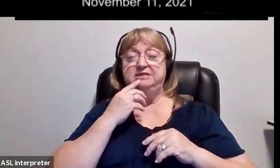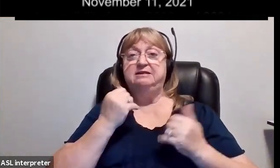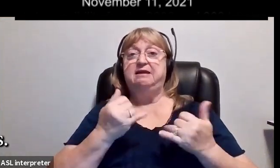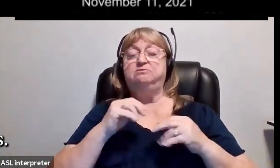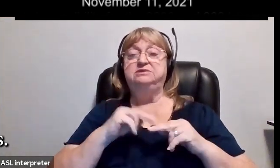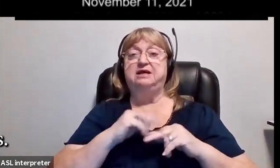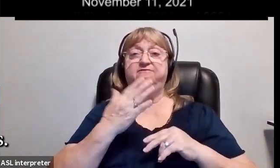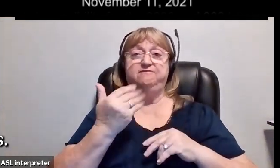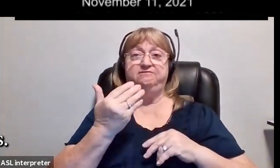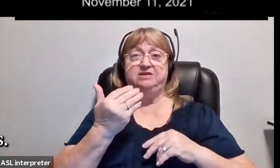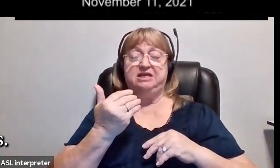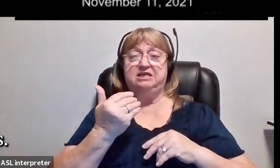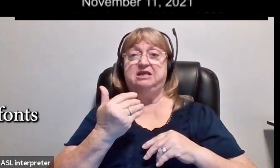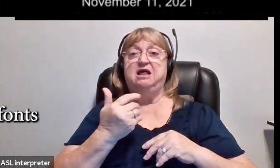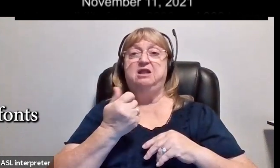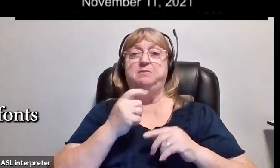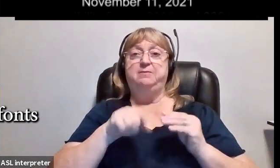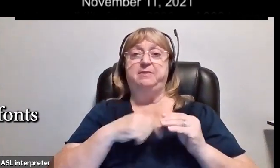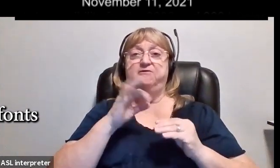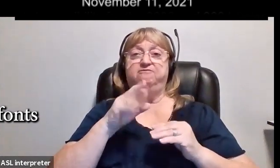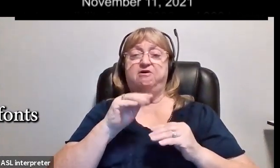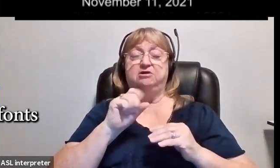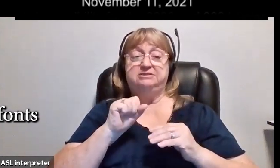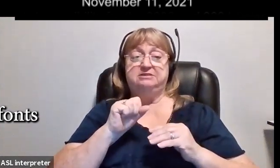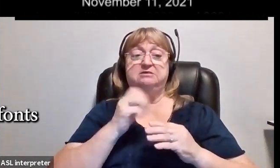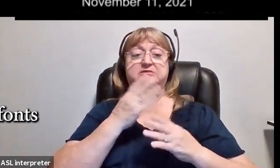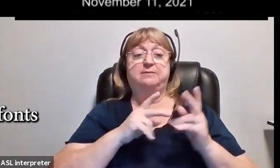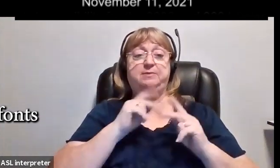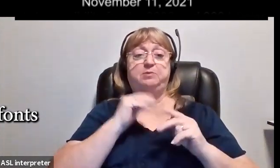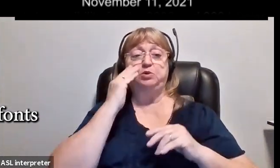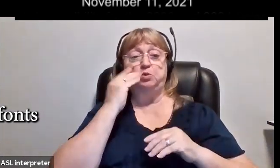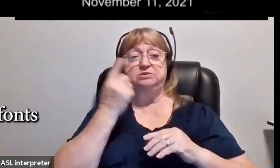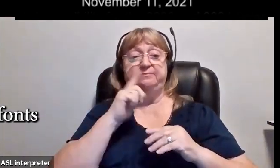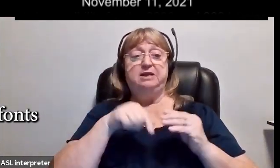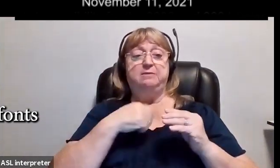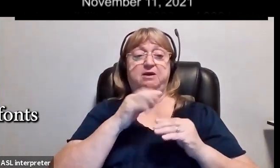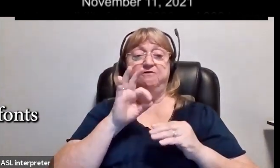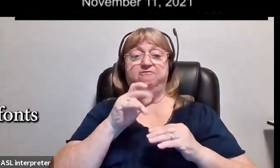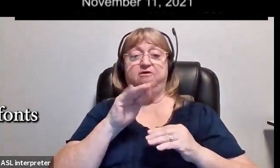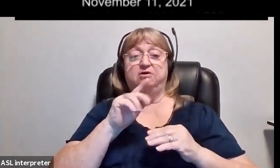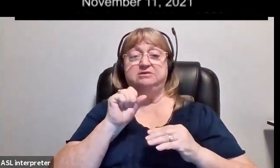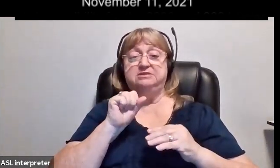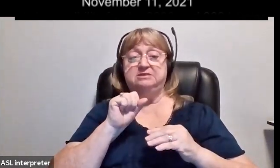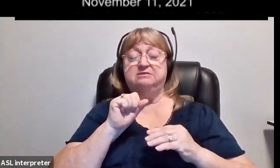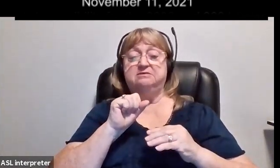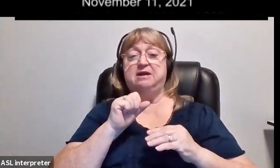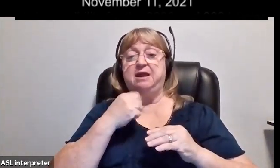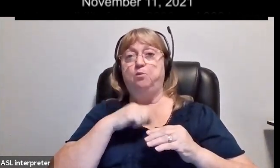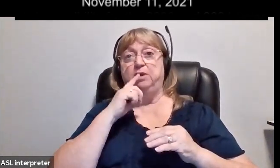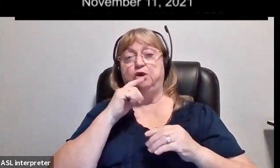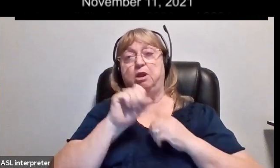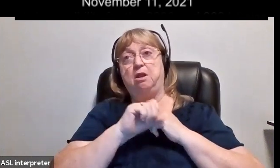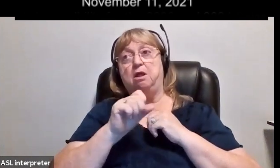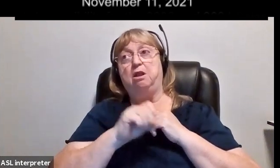15. Now, finally, a little bit about fonts. Most people know something about fonts, and we could go into them for quite some